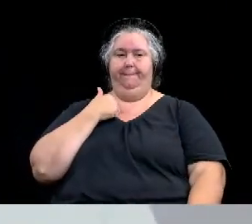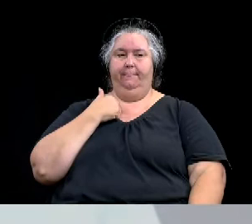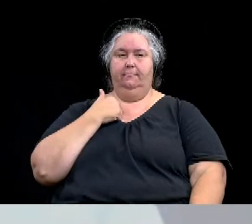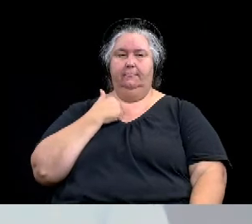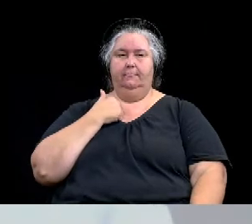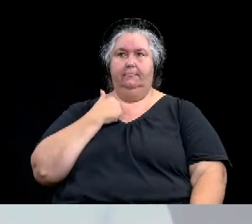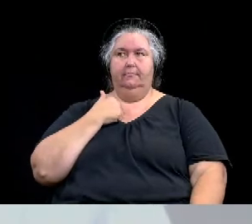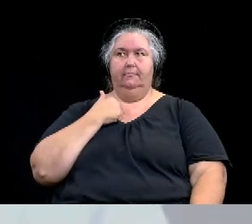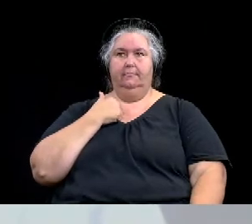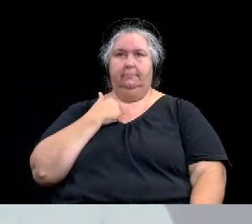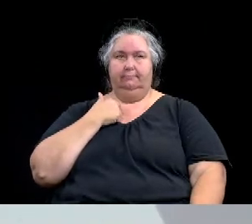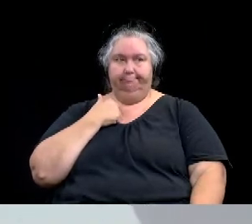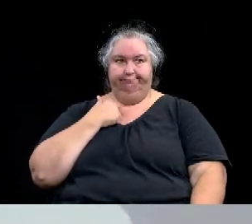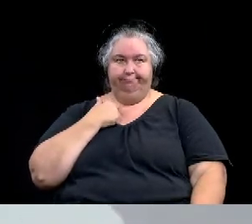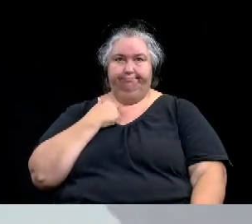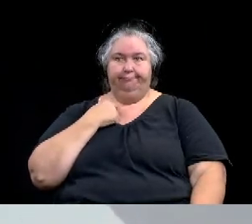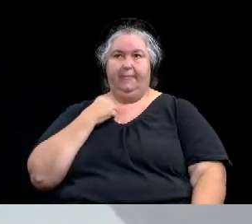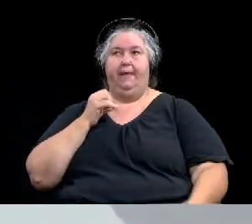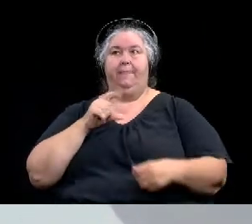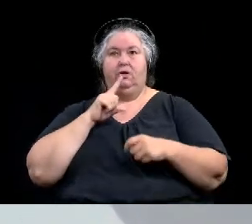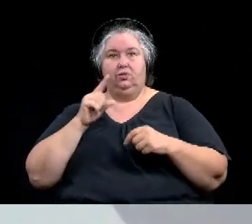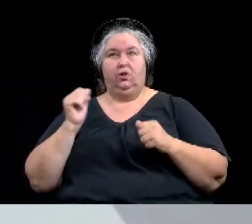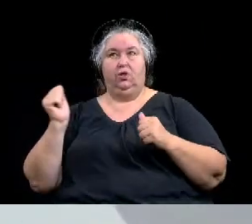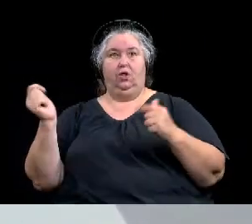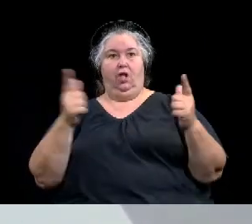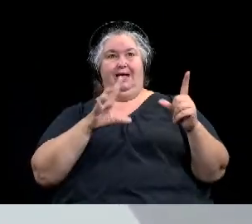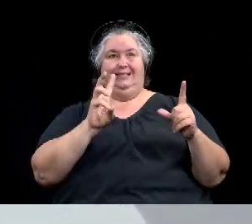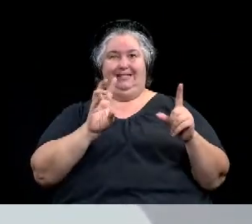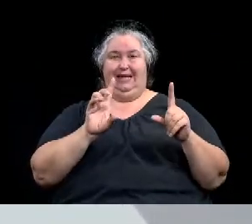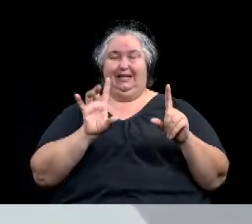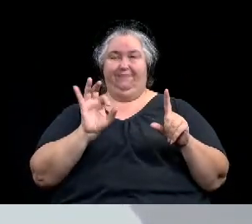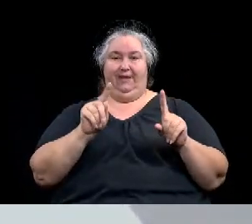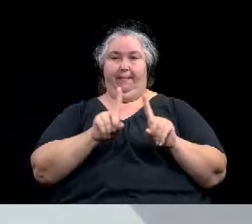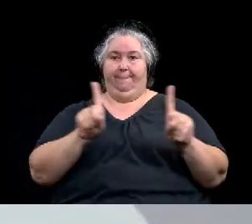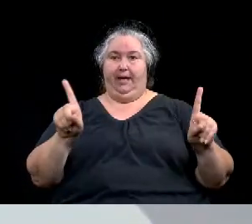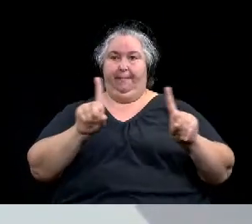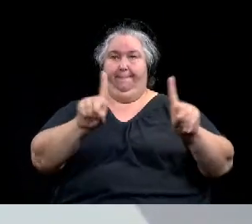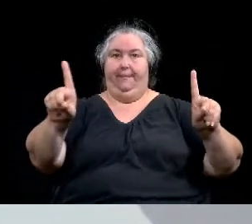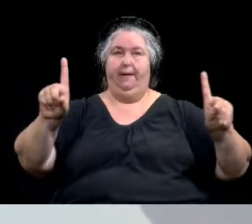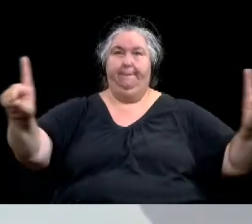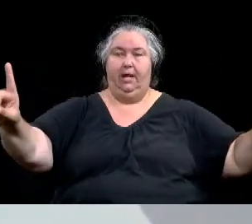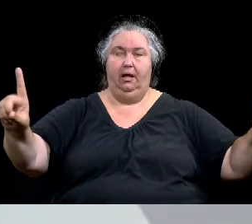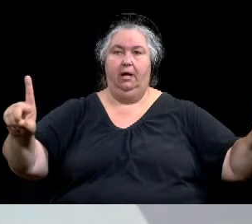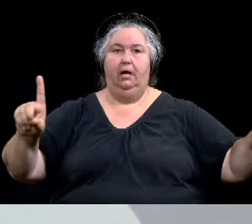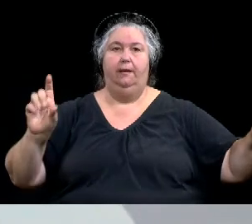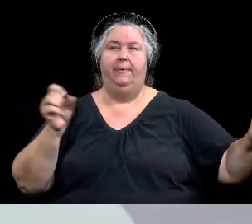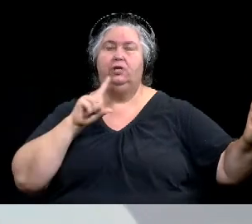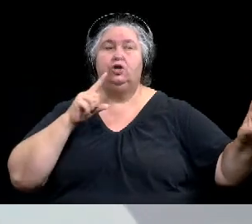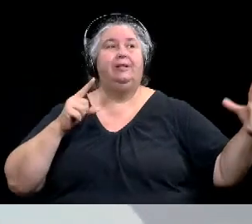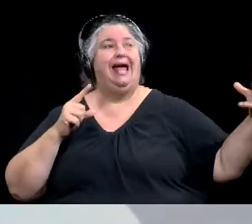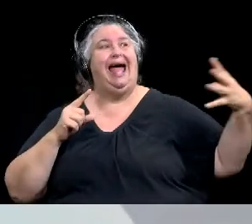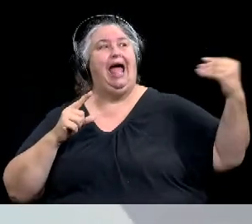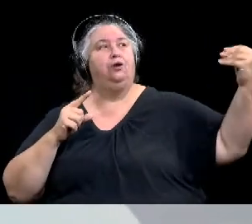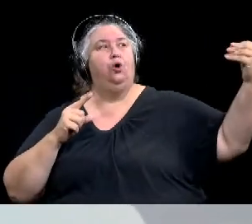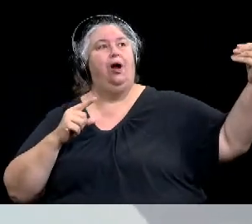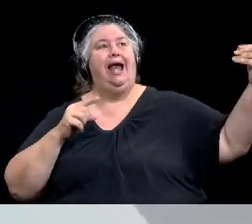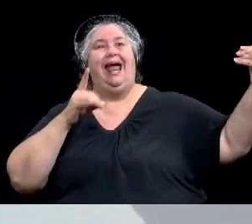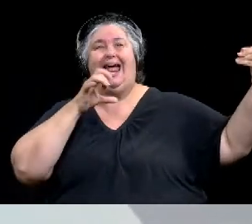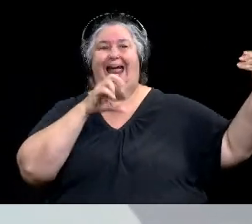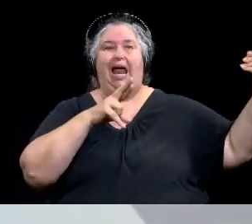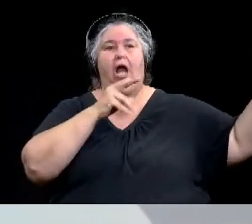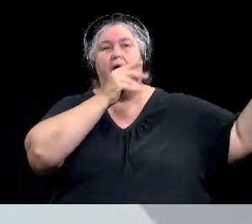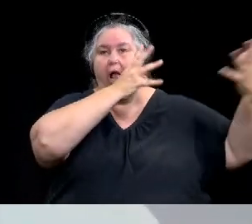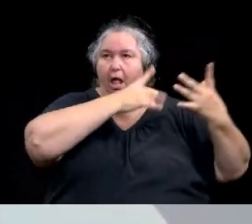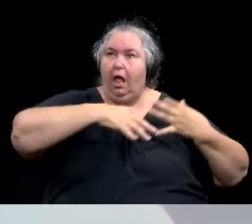not only ensure that individuals are 6 feet away from each other, but also how can I ensure that outdoor air is getting circulated through